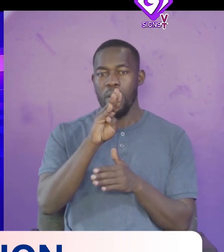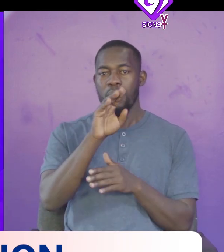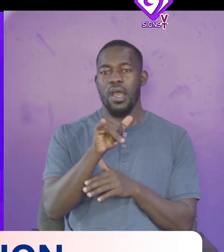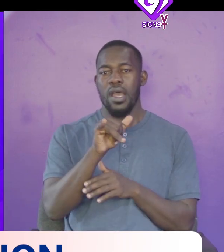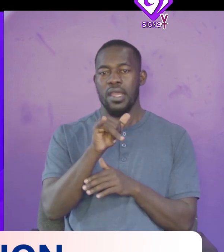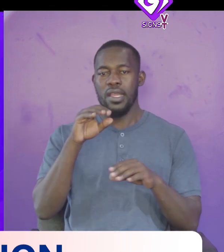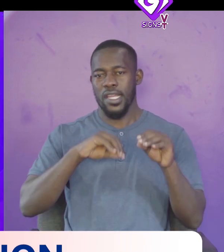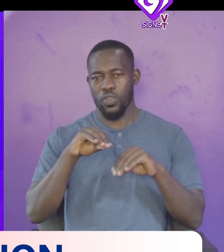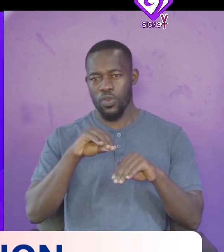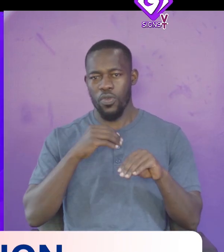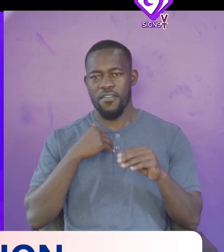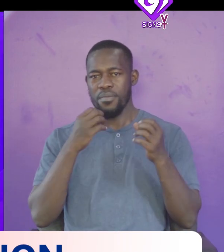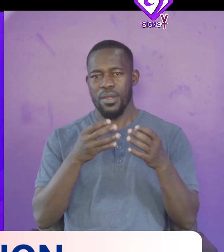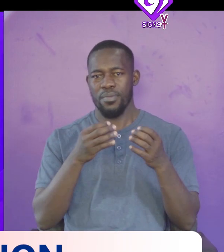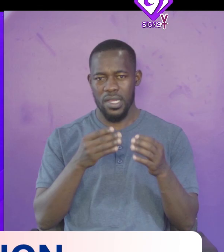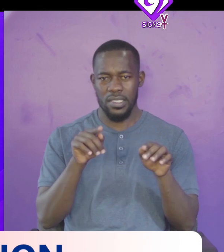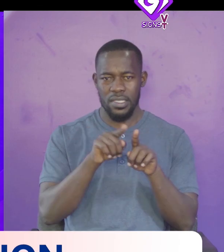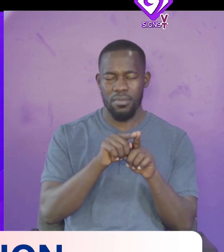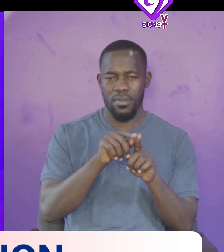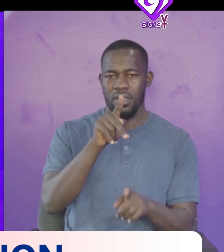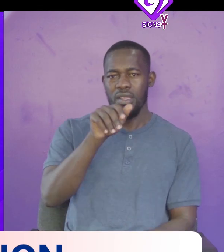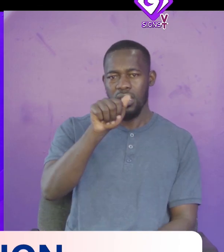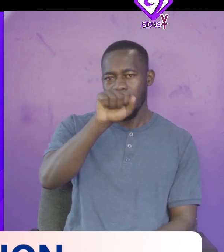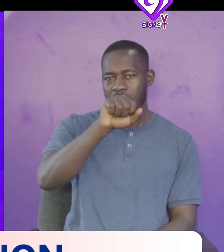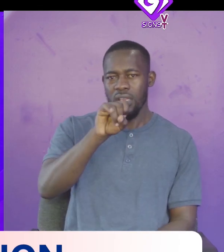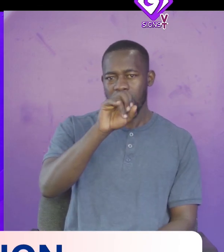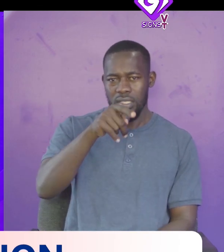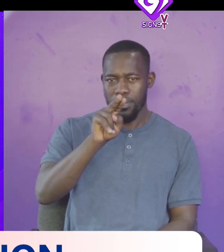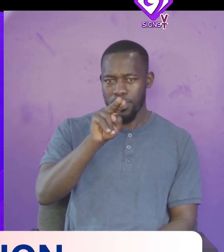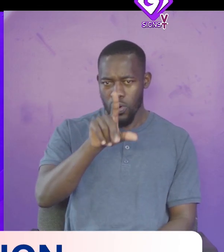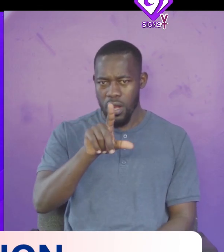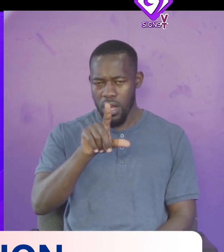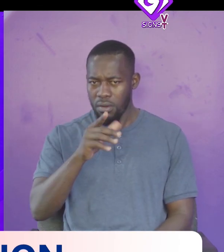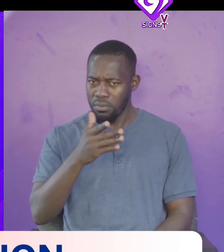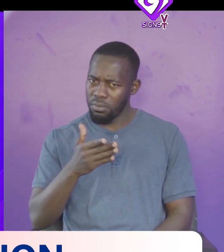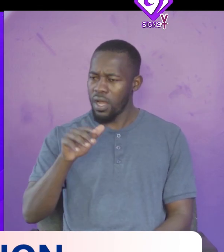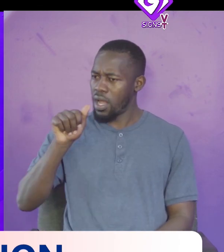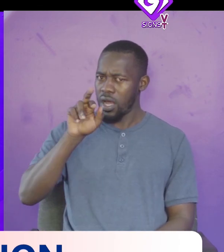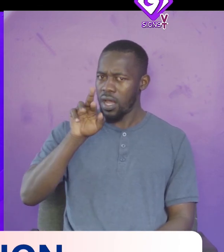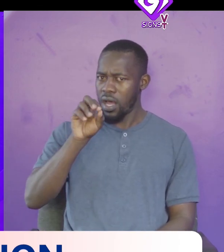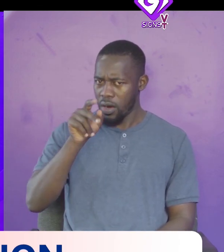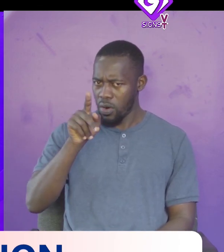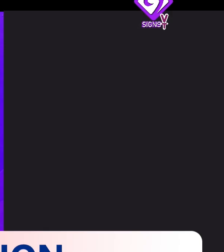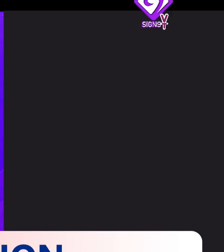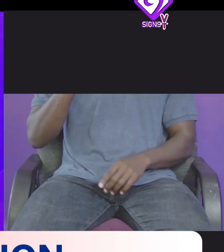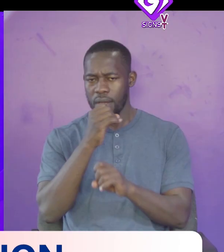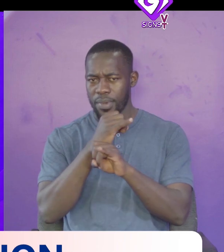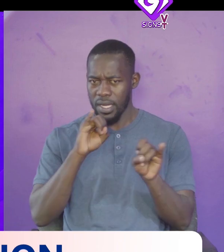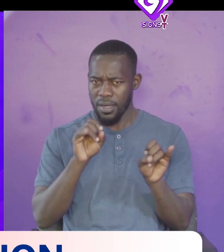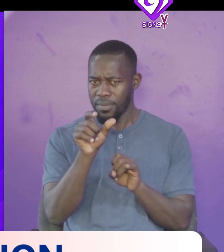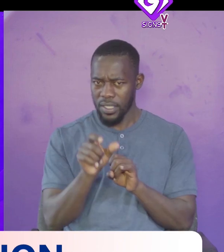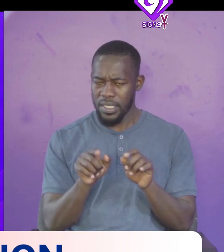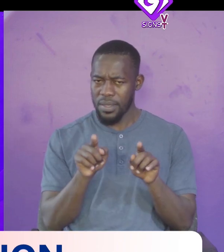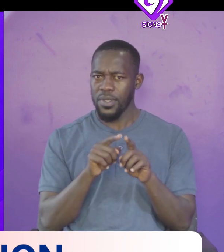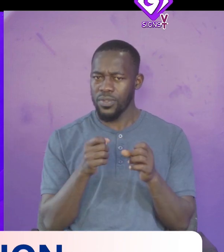several of them. I know Kasipul has an independent All of them, candidate. Jonah. It said that Philip Aroko is an independent candidate. Yes, but... and he's coming out so strongly